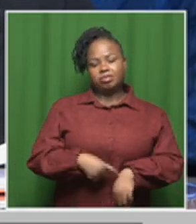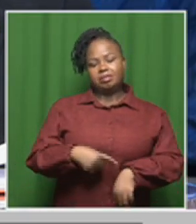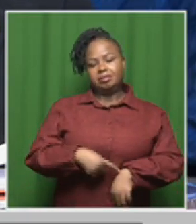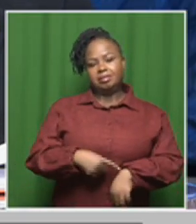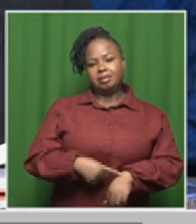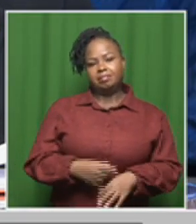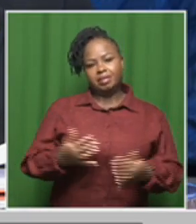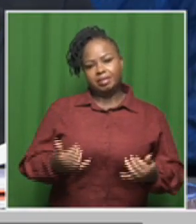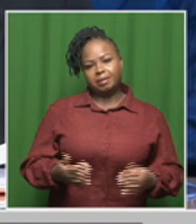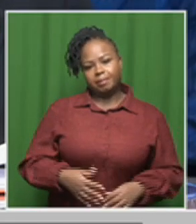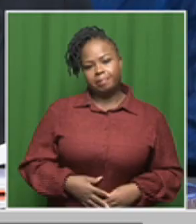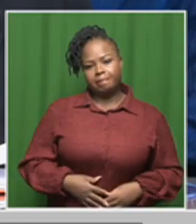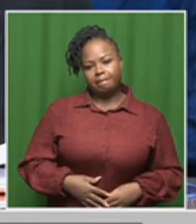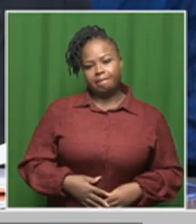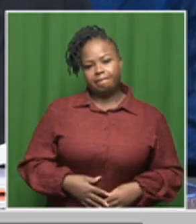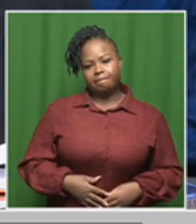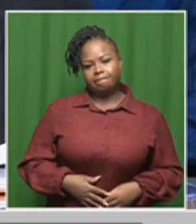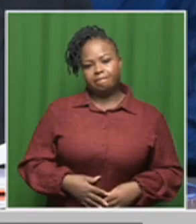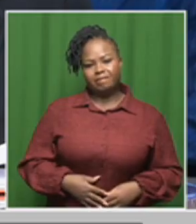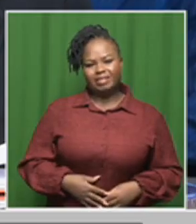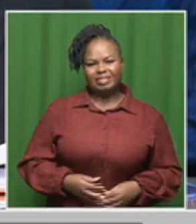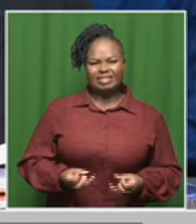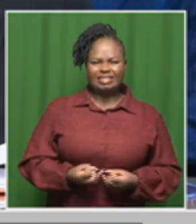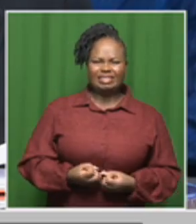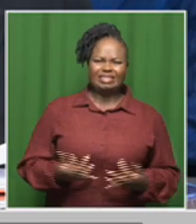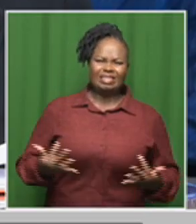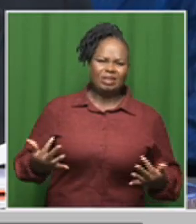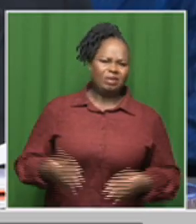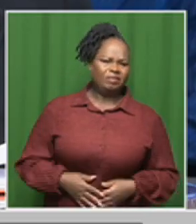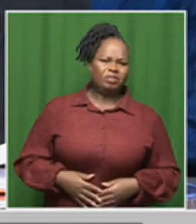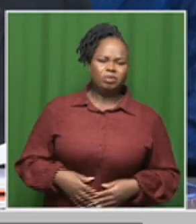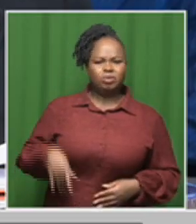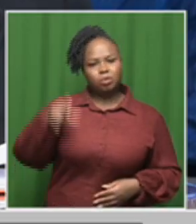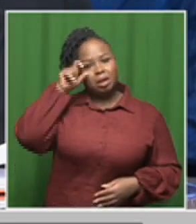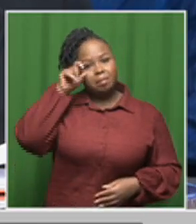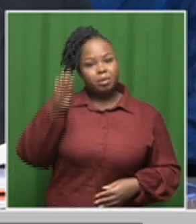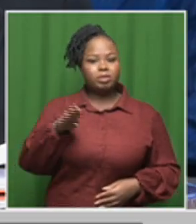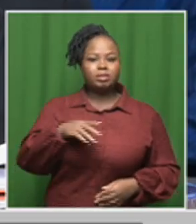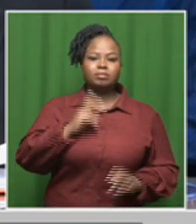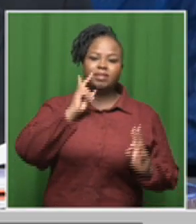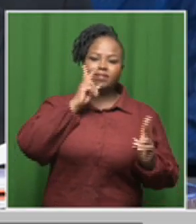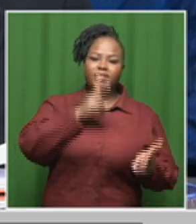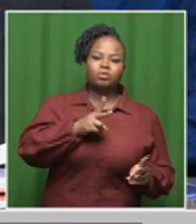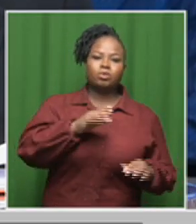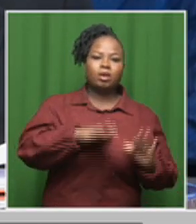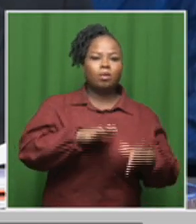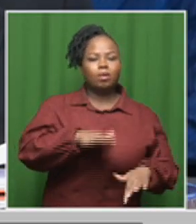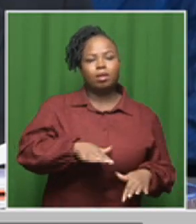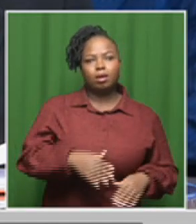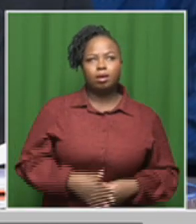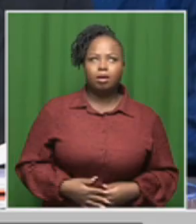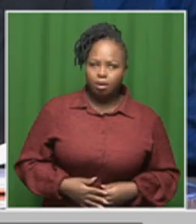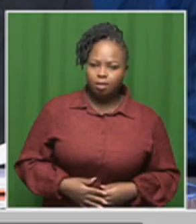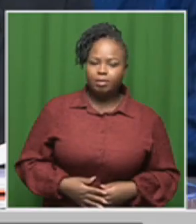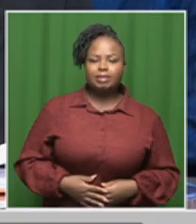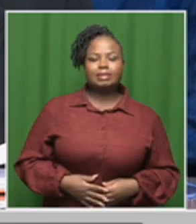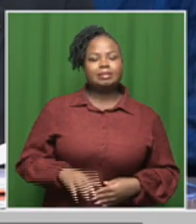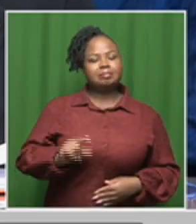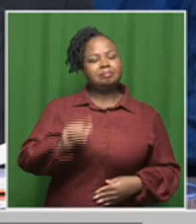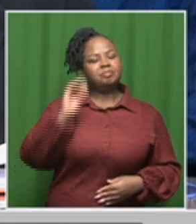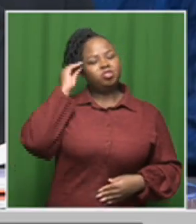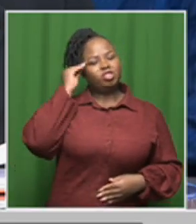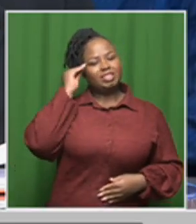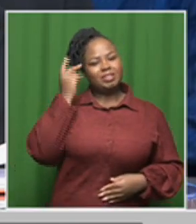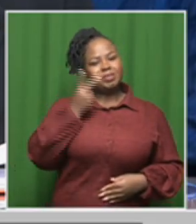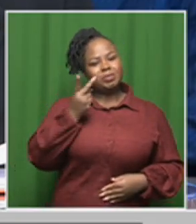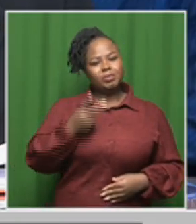is. But Sophie, there's too much to speak about. I mean, we've got Biden's visit to Angola, which is a very interesting one